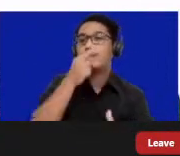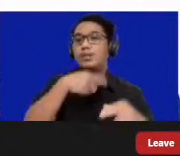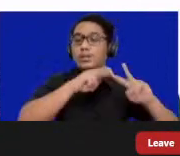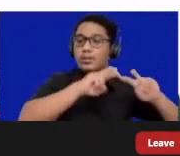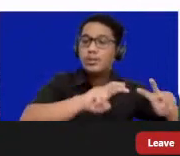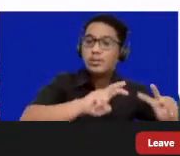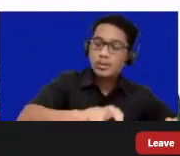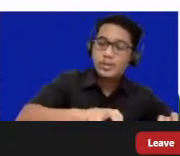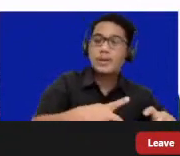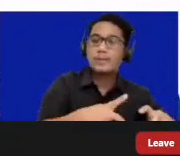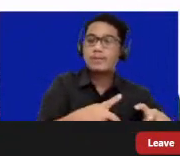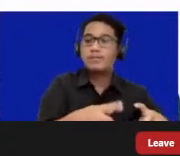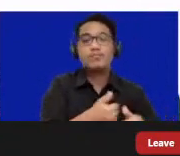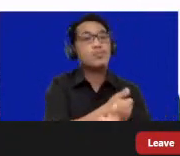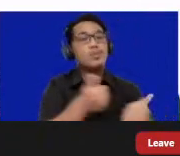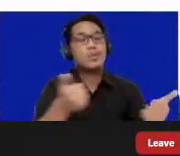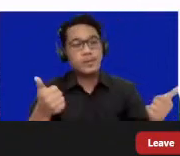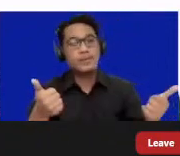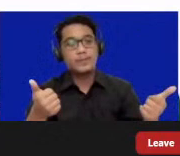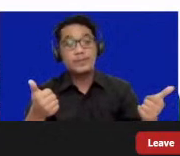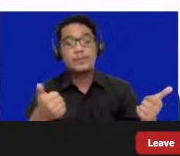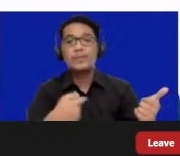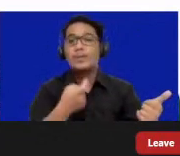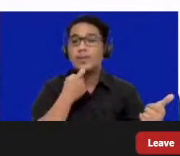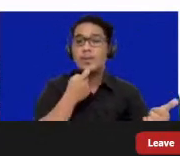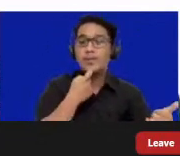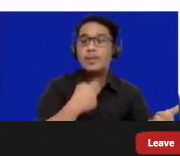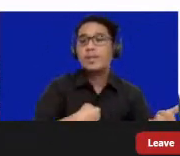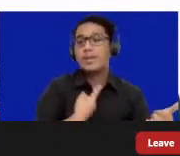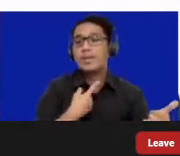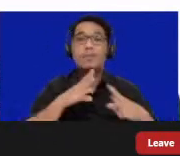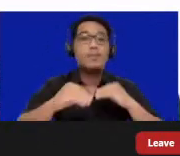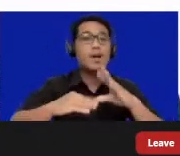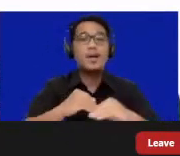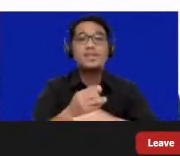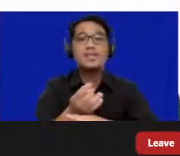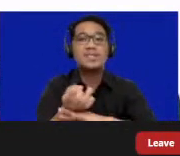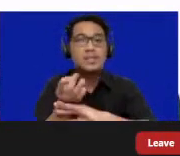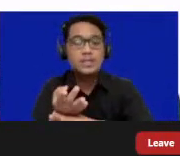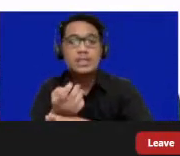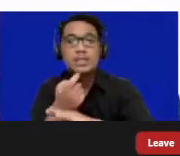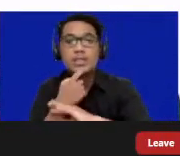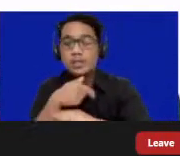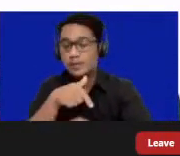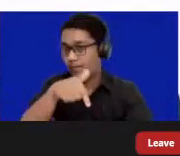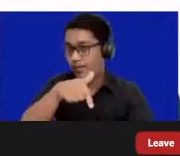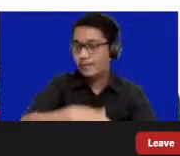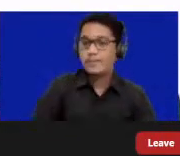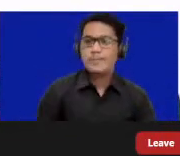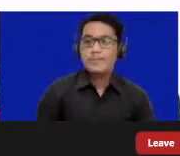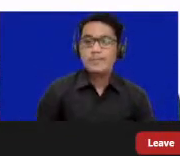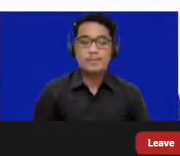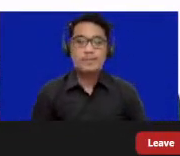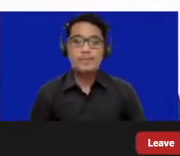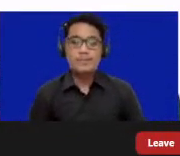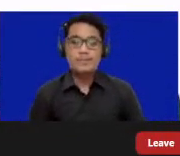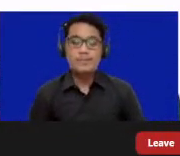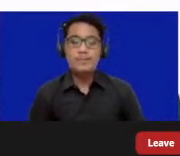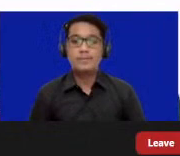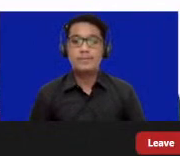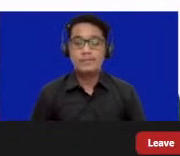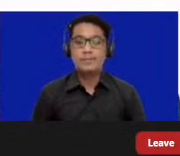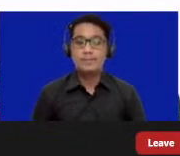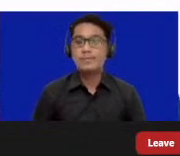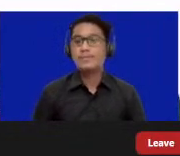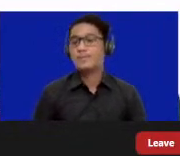to talk to this. I'd like to agree with what Krista has just said about